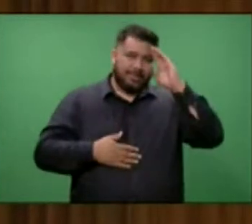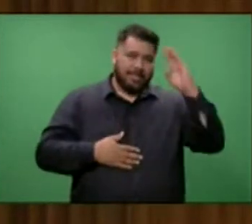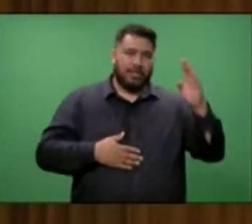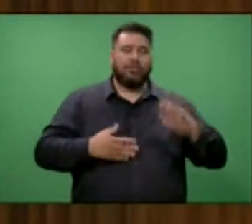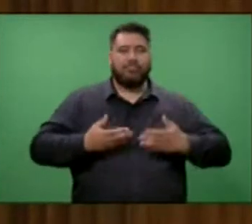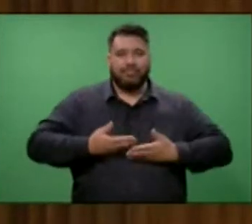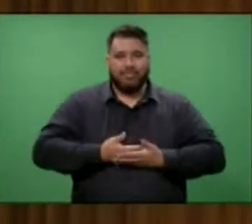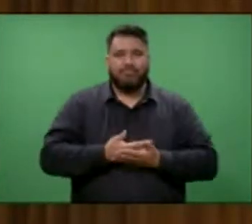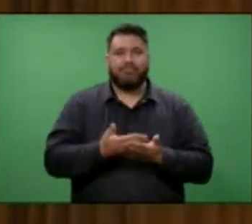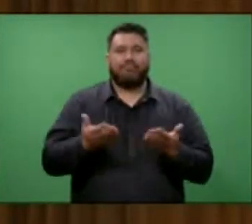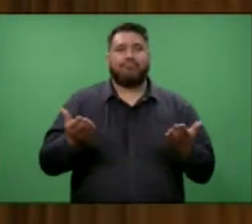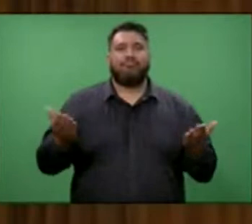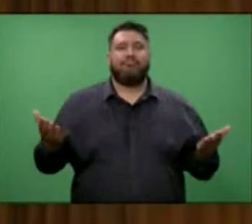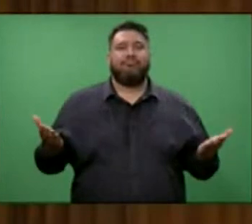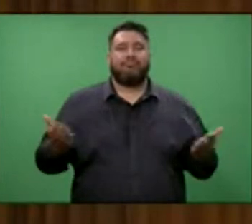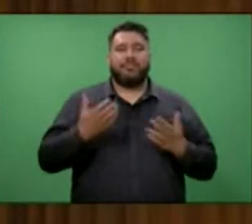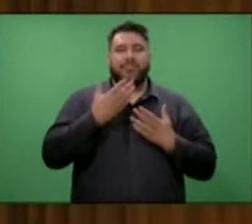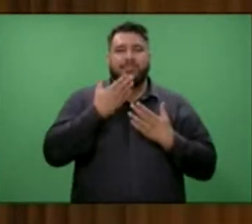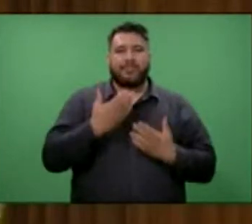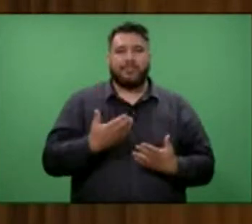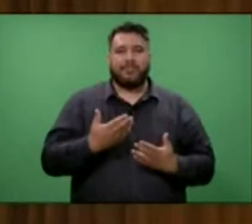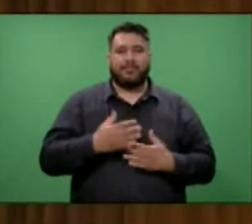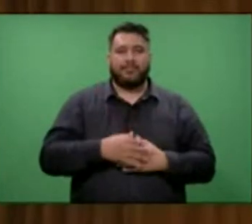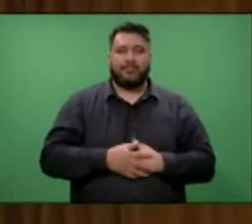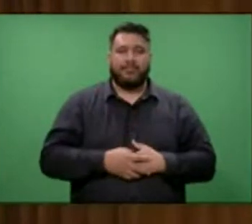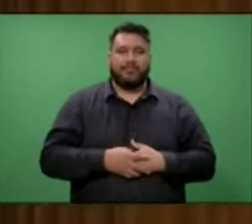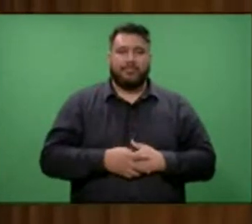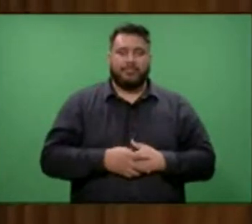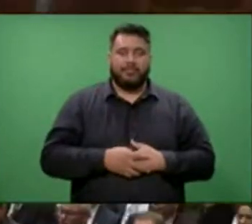koutou, tēnā tātou katoa.